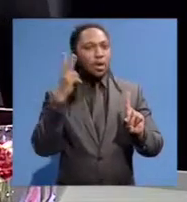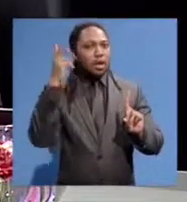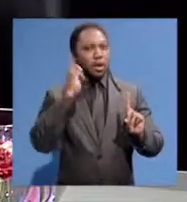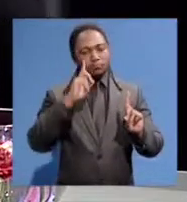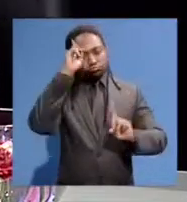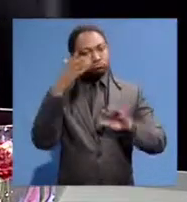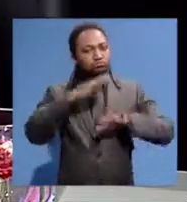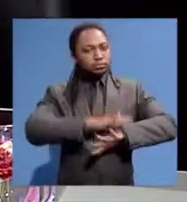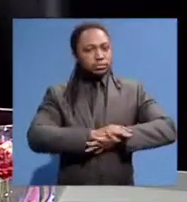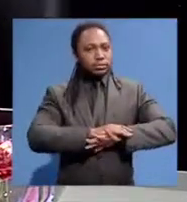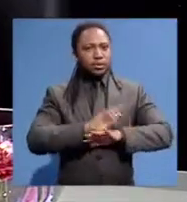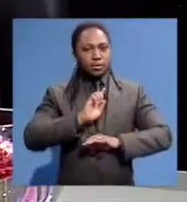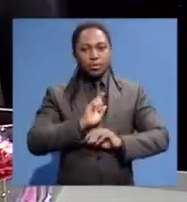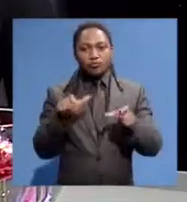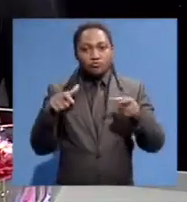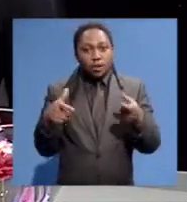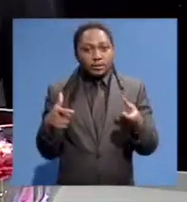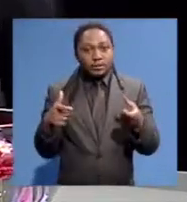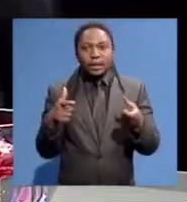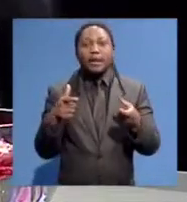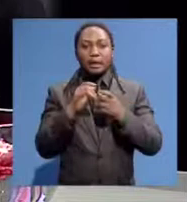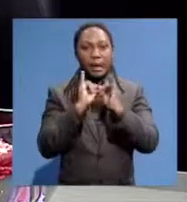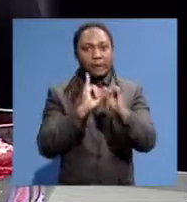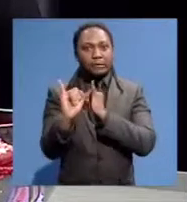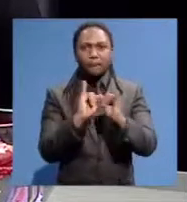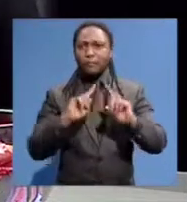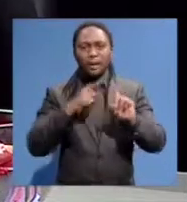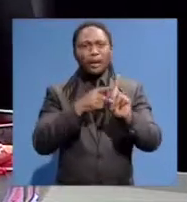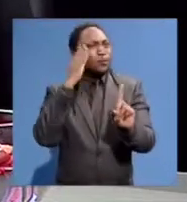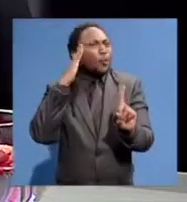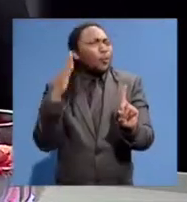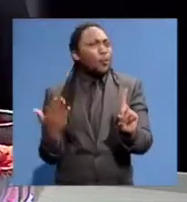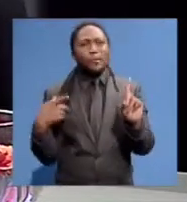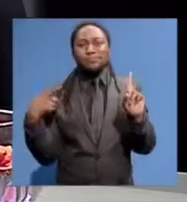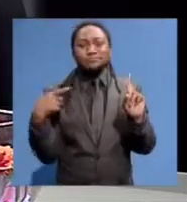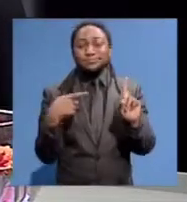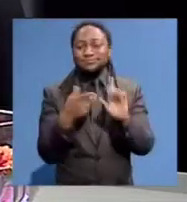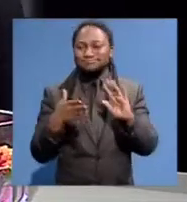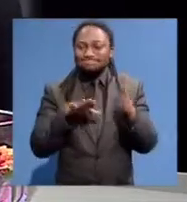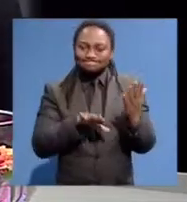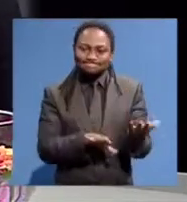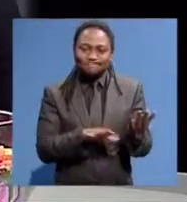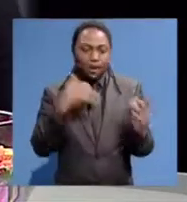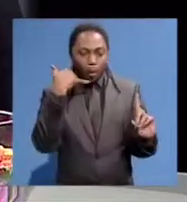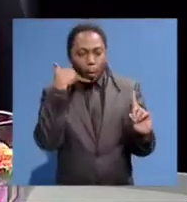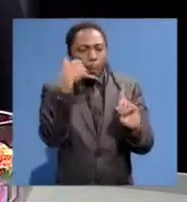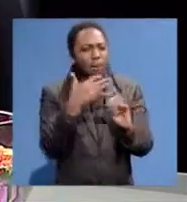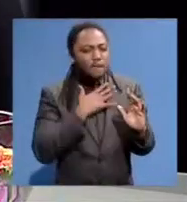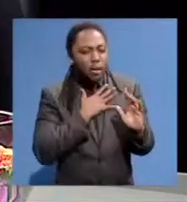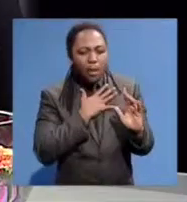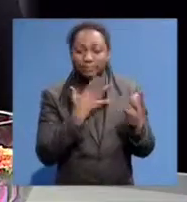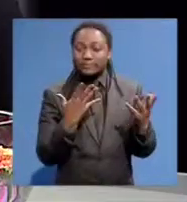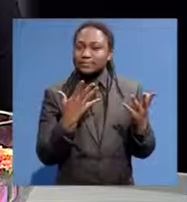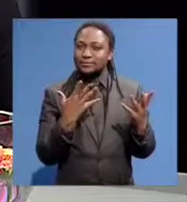He was called by one of our prominent radio stations to do the interview. He had not heard that Utata had passed on and he'd flown into the country. What